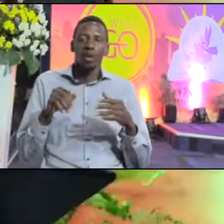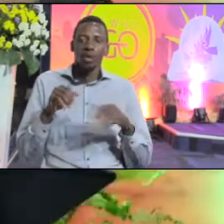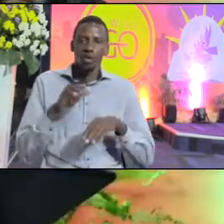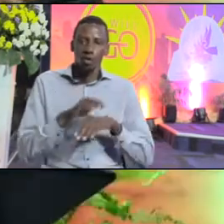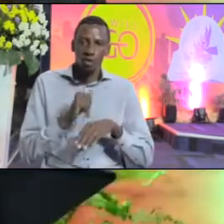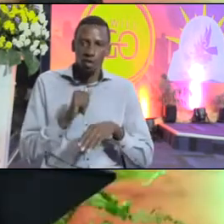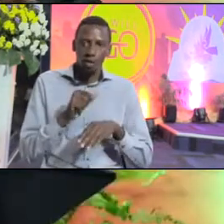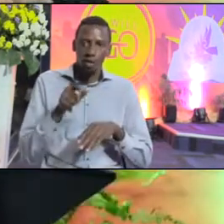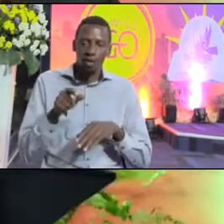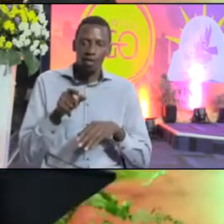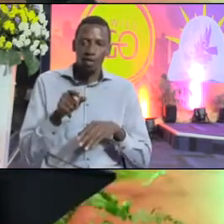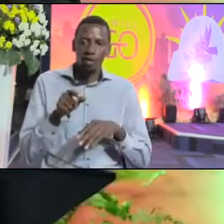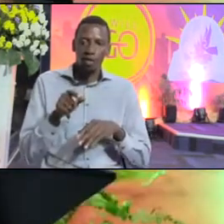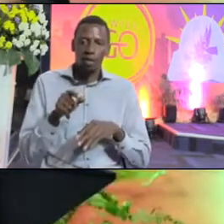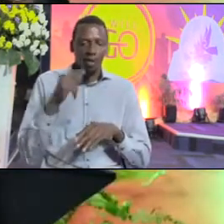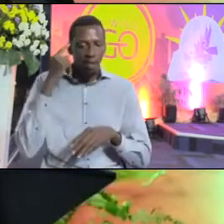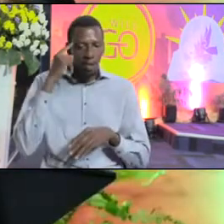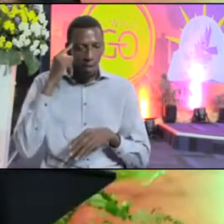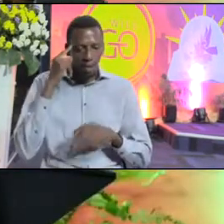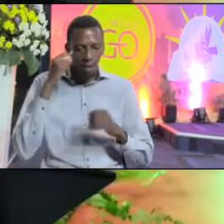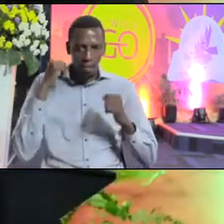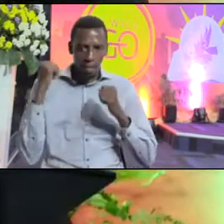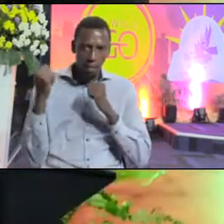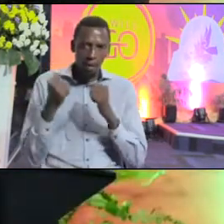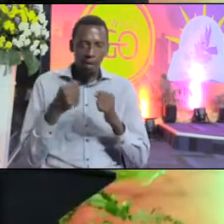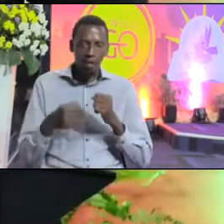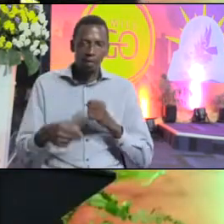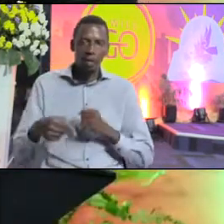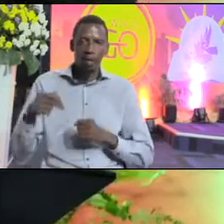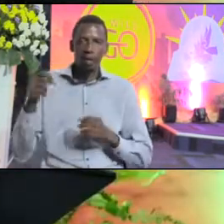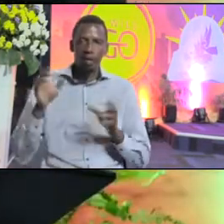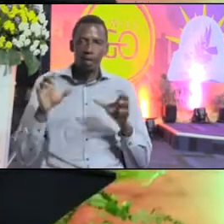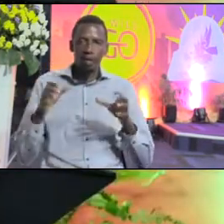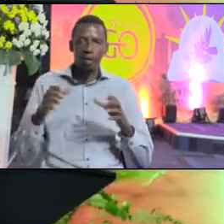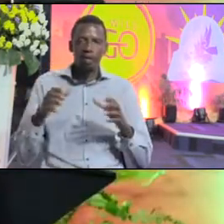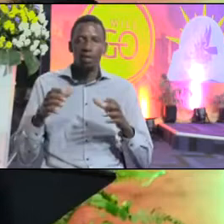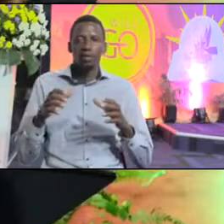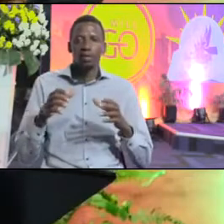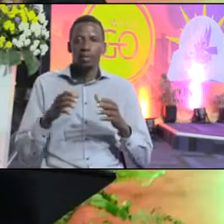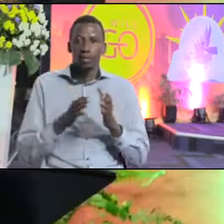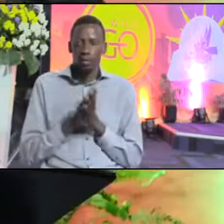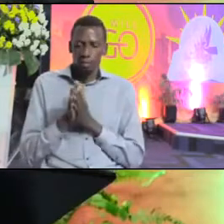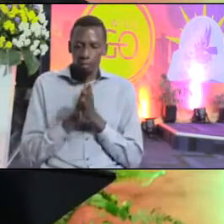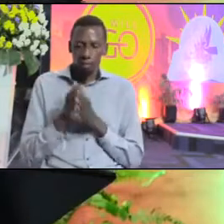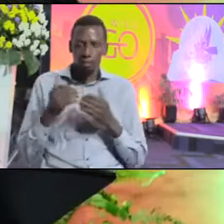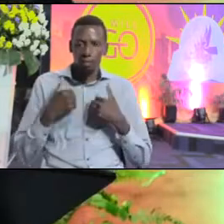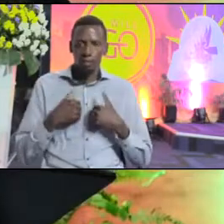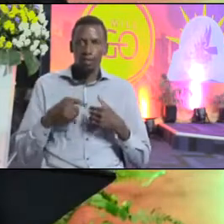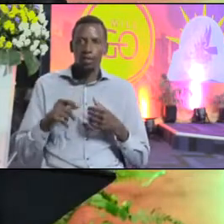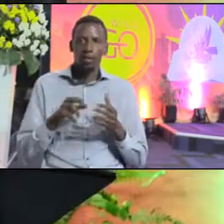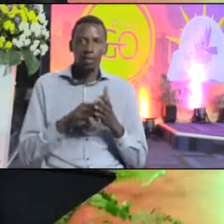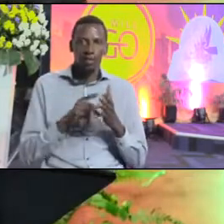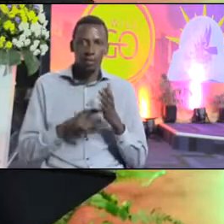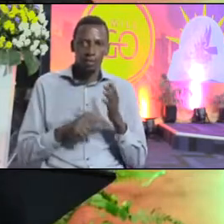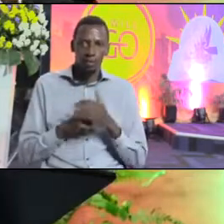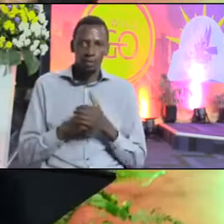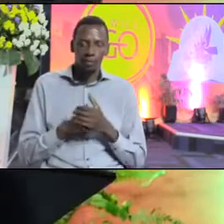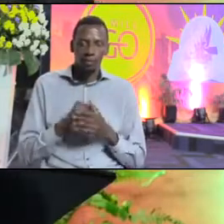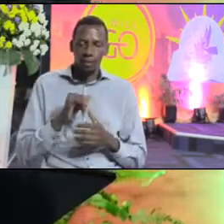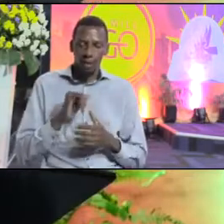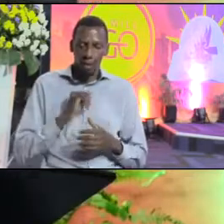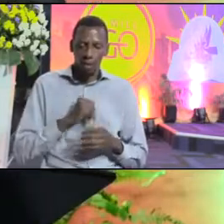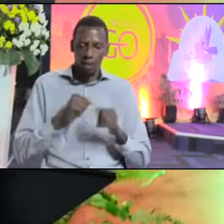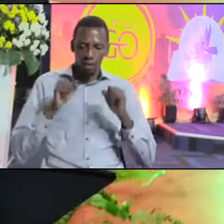high, mighty, high-class folks. It excites me. It verily means that I